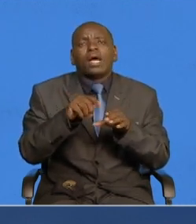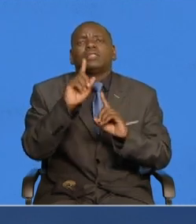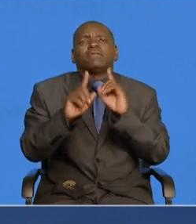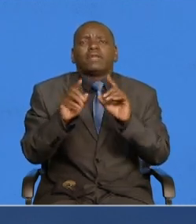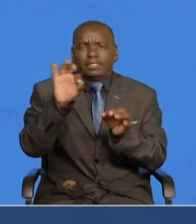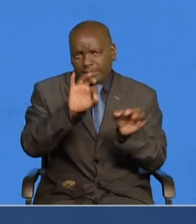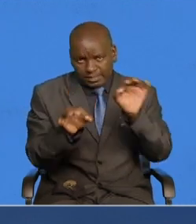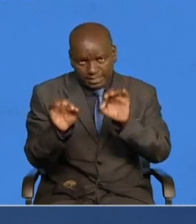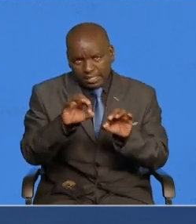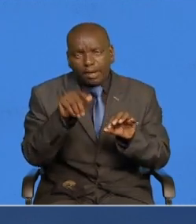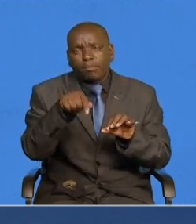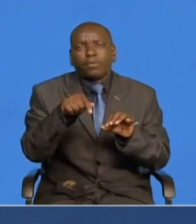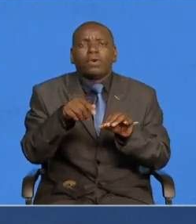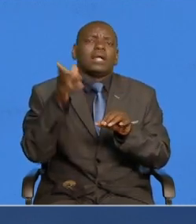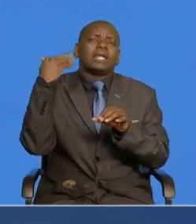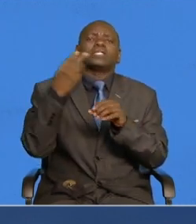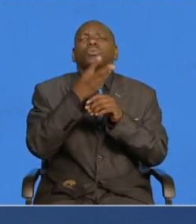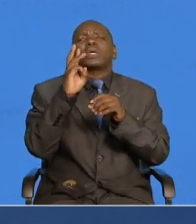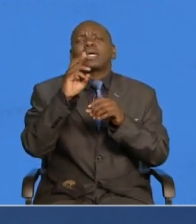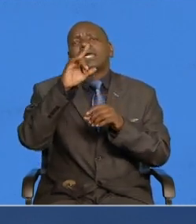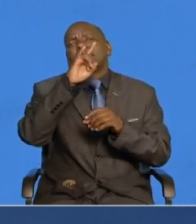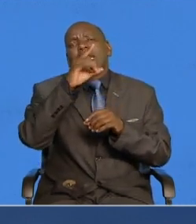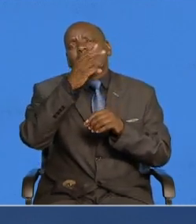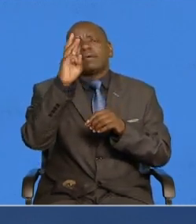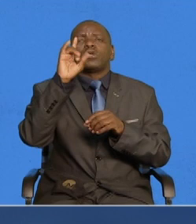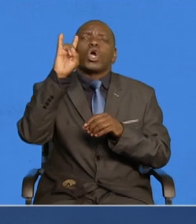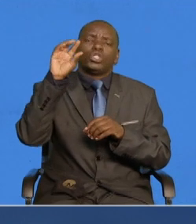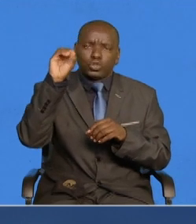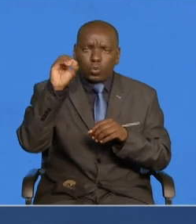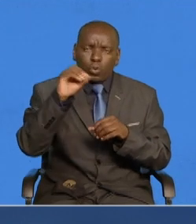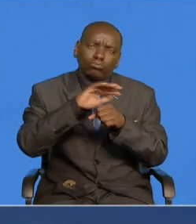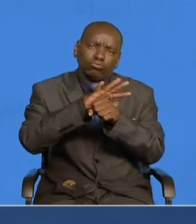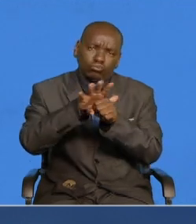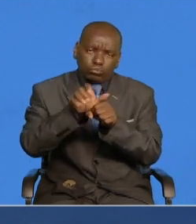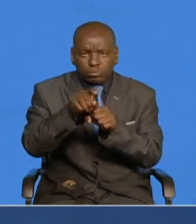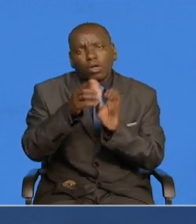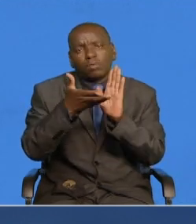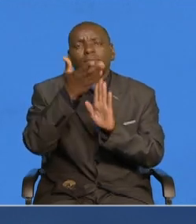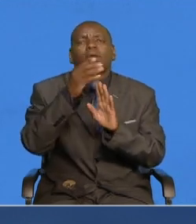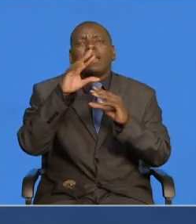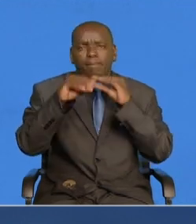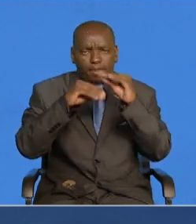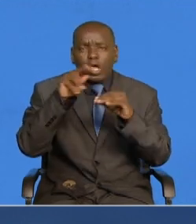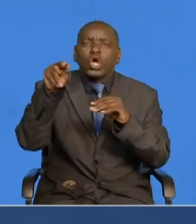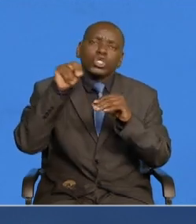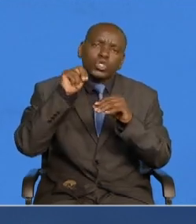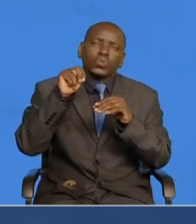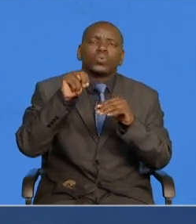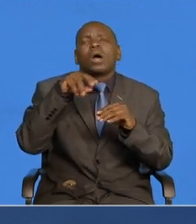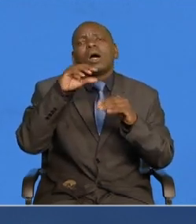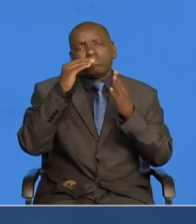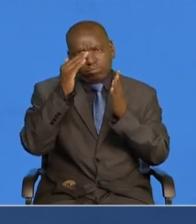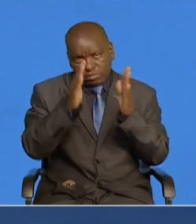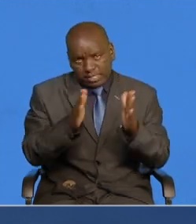by science. Last week, the WHO, in its global COVID-19 situation update, announced new